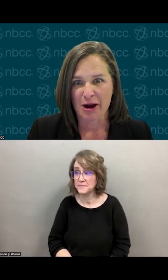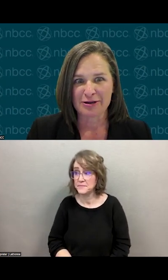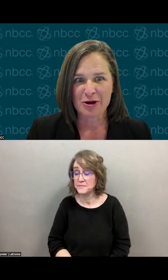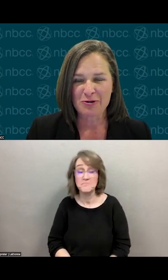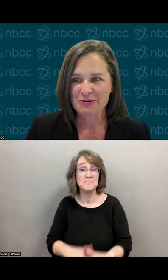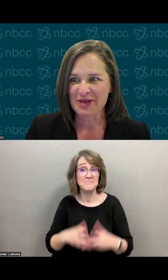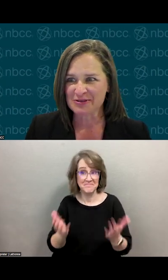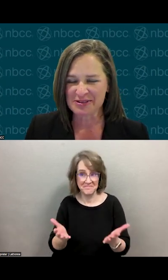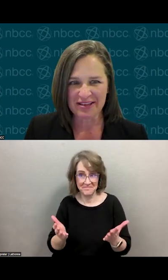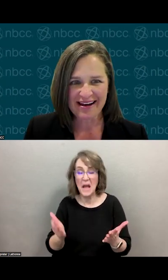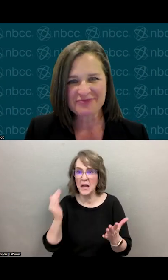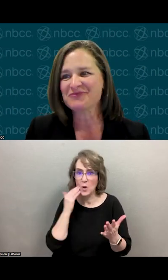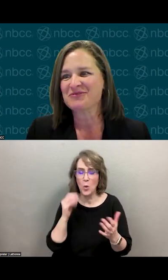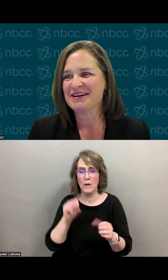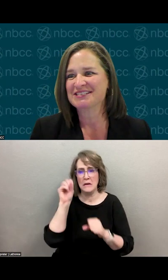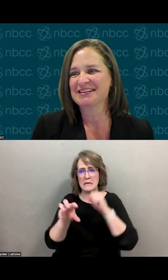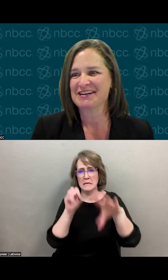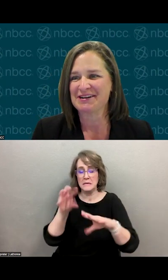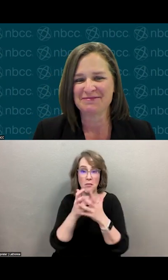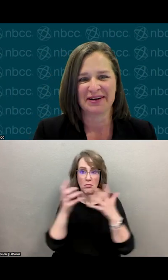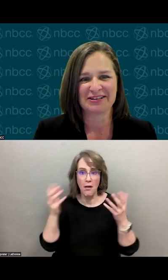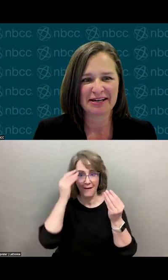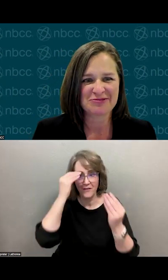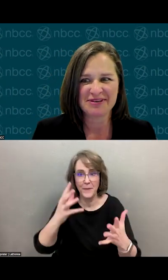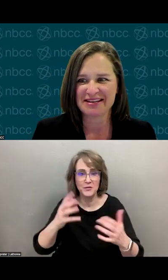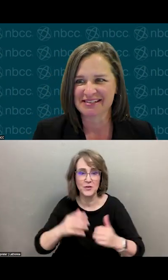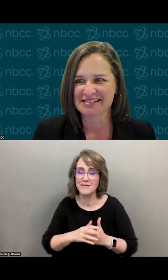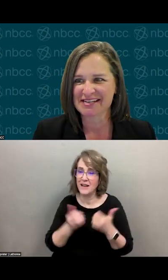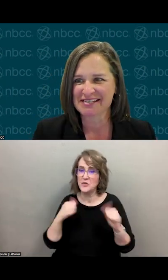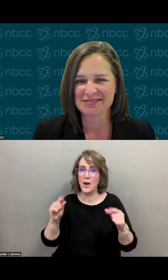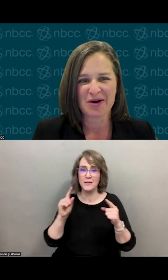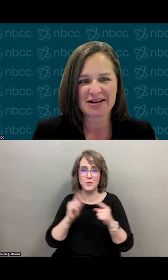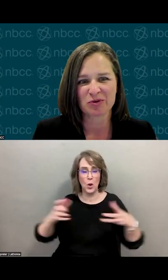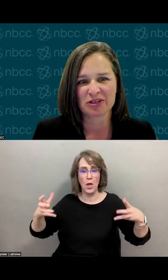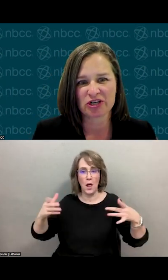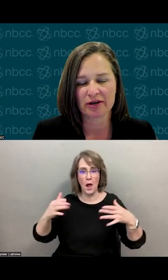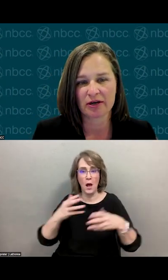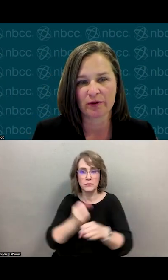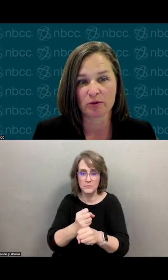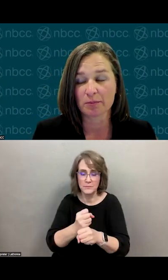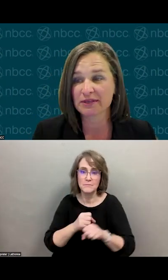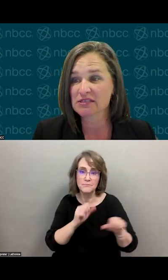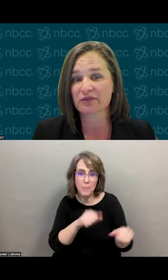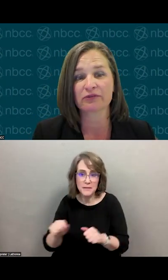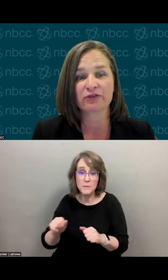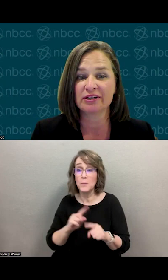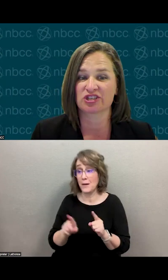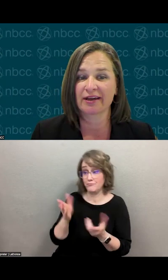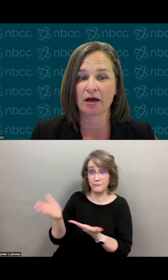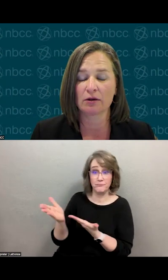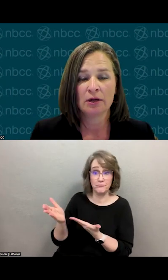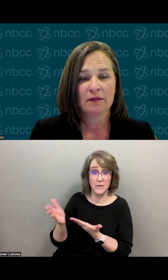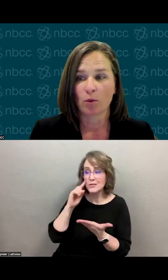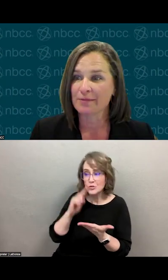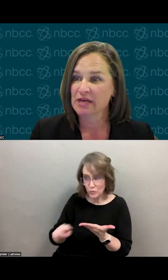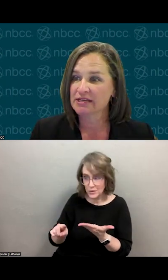So I know that was a lot of information. I tried to be as concise as possible in sharing it with you, but please feel free to check